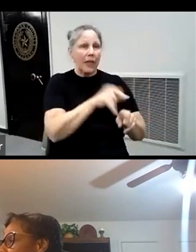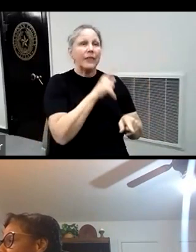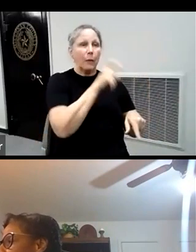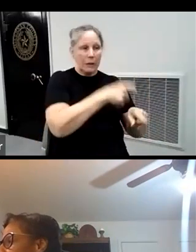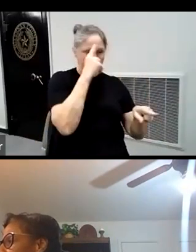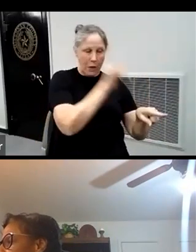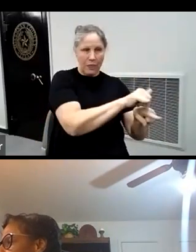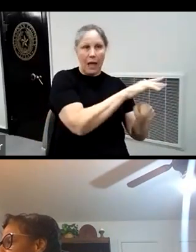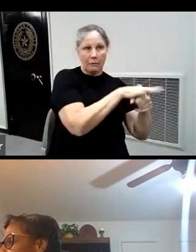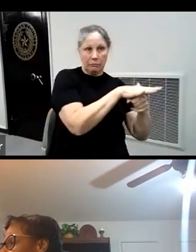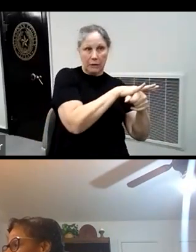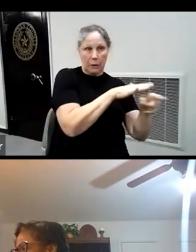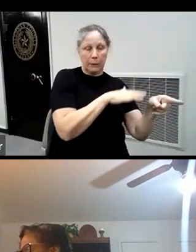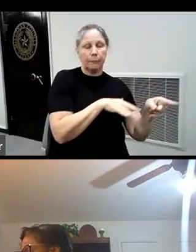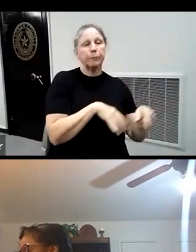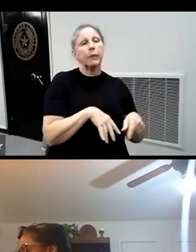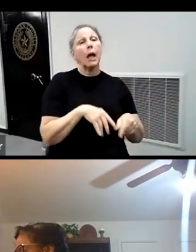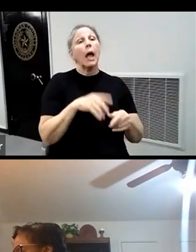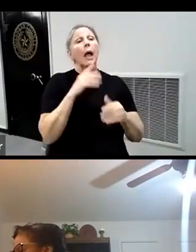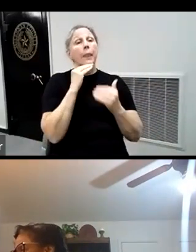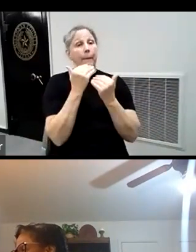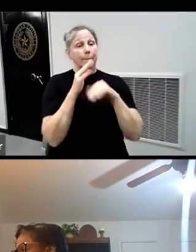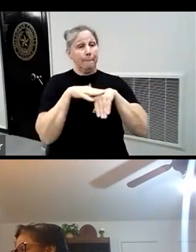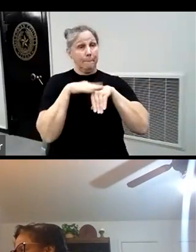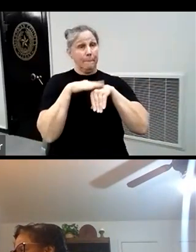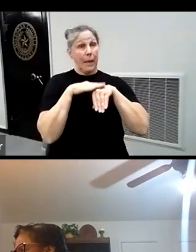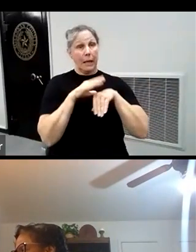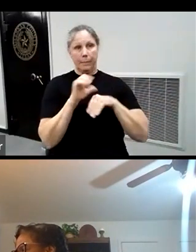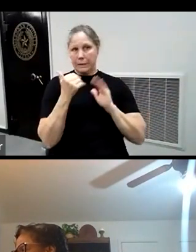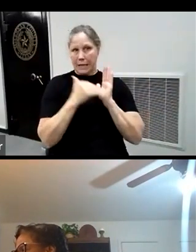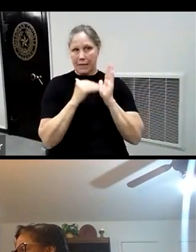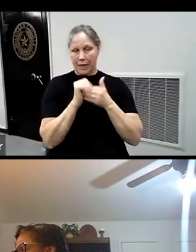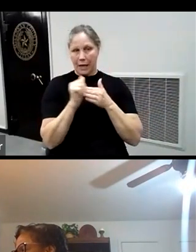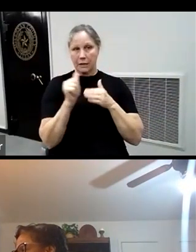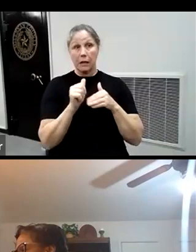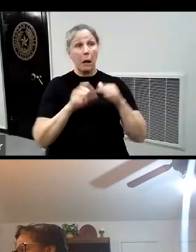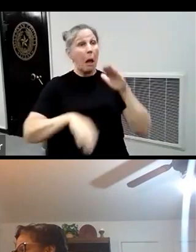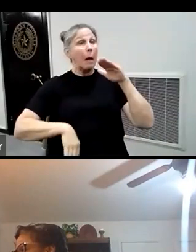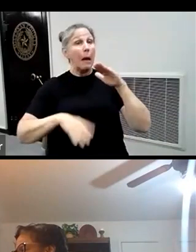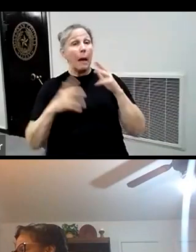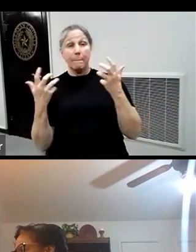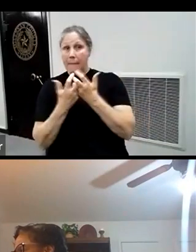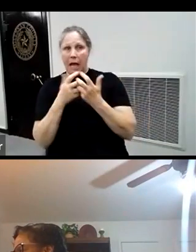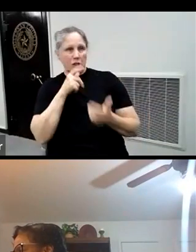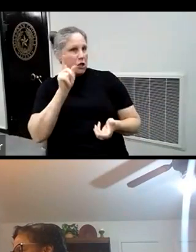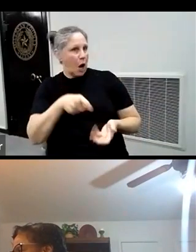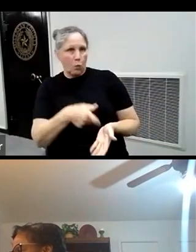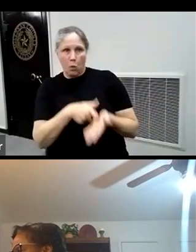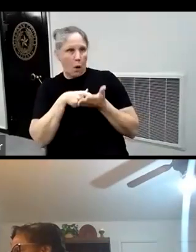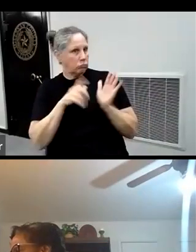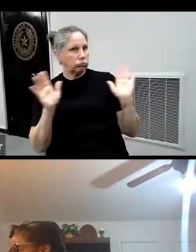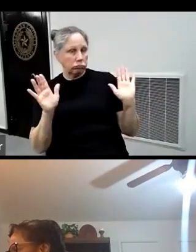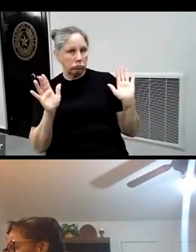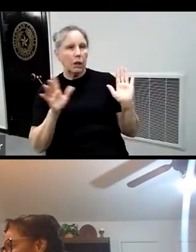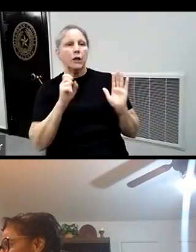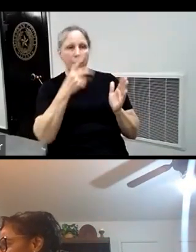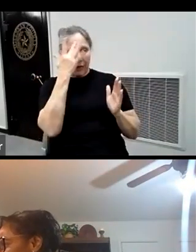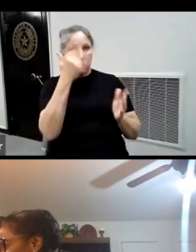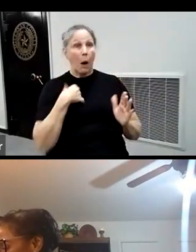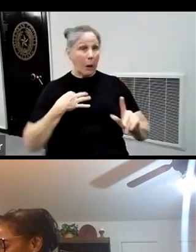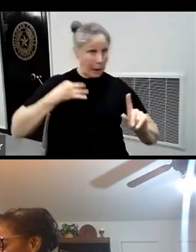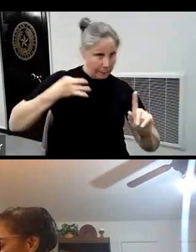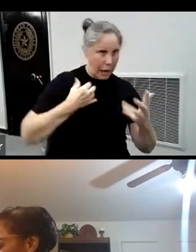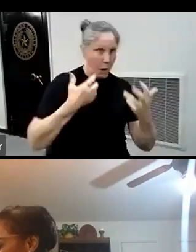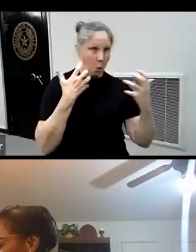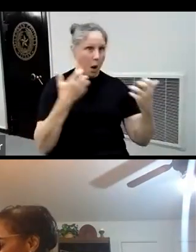necessary. The minimum amount is $10,000. There's a no match required. And so that's why we're trying to apply for